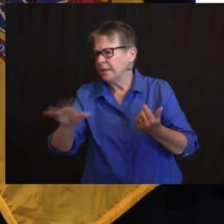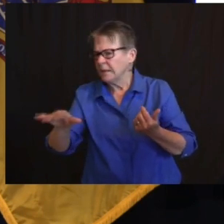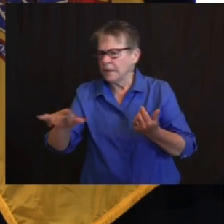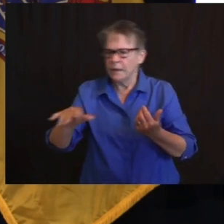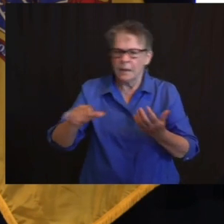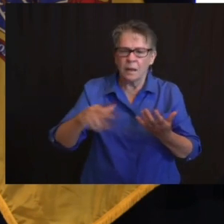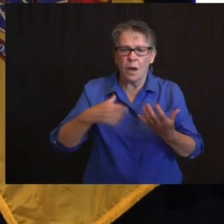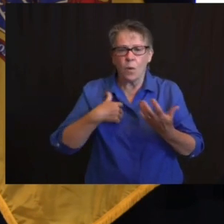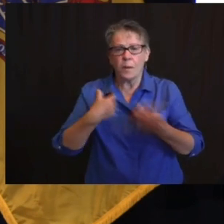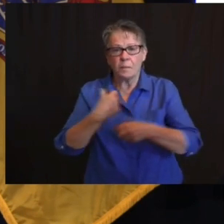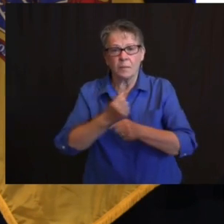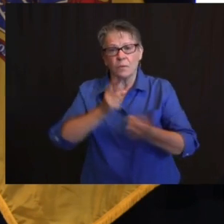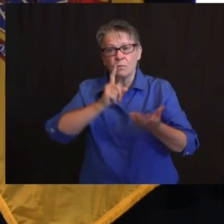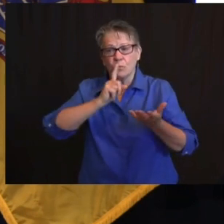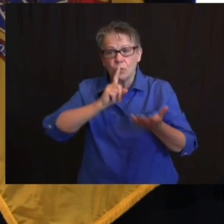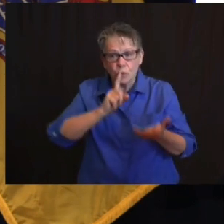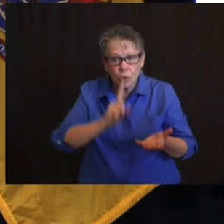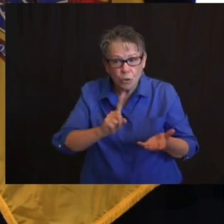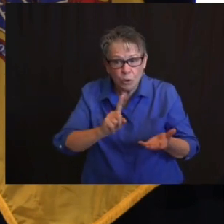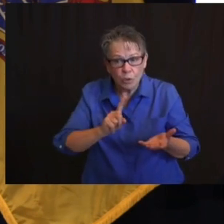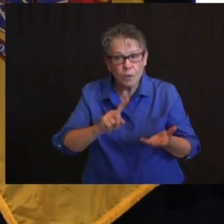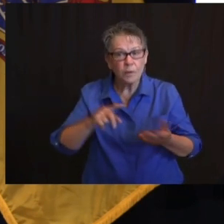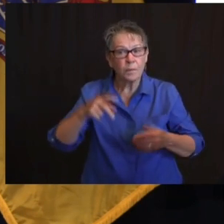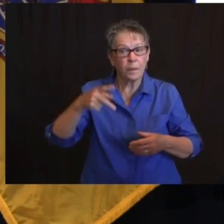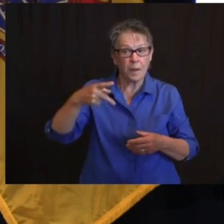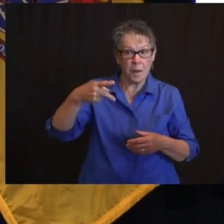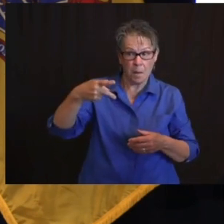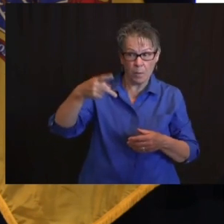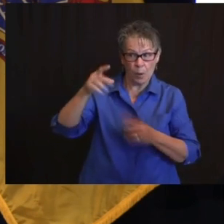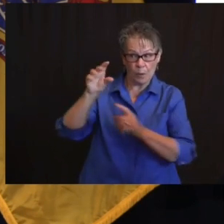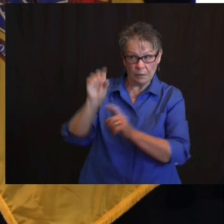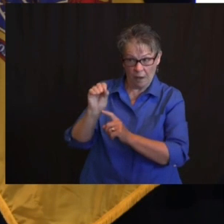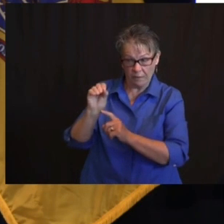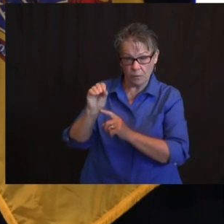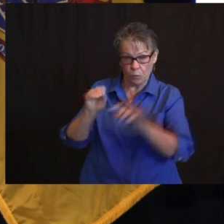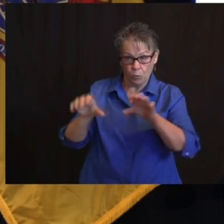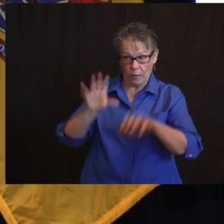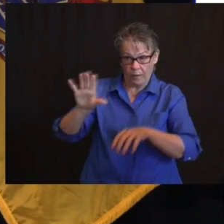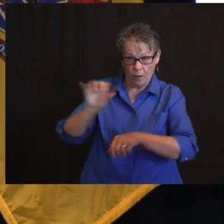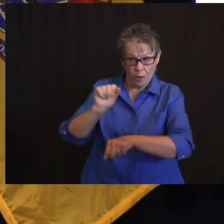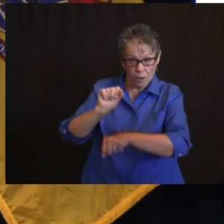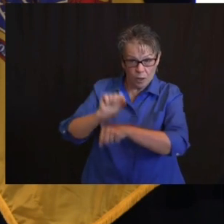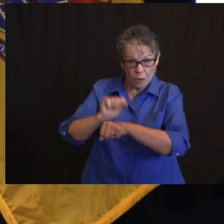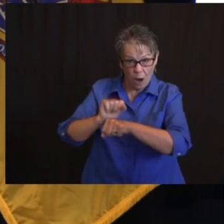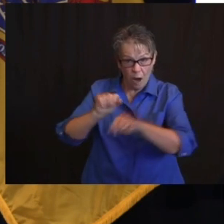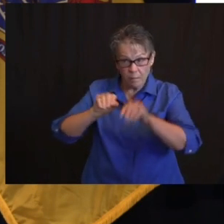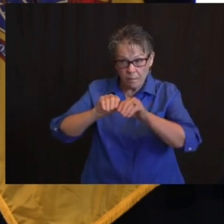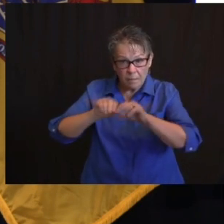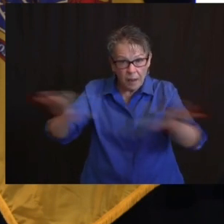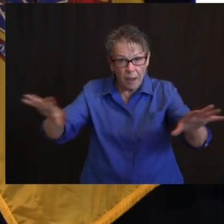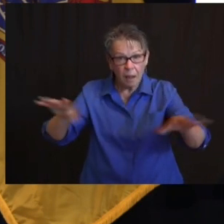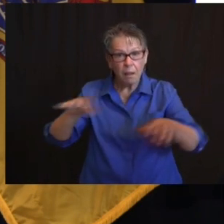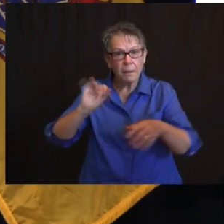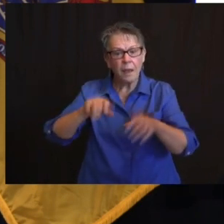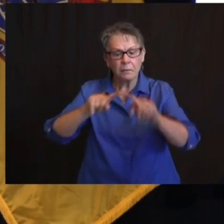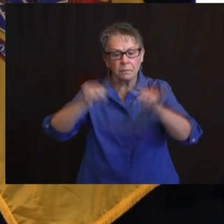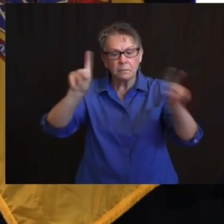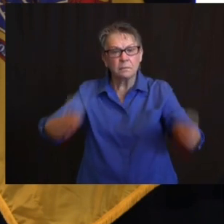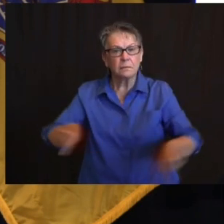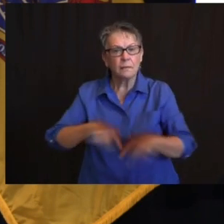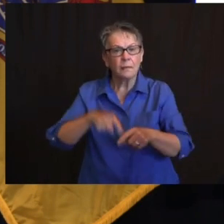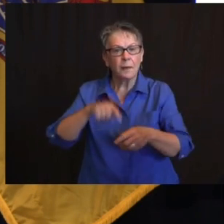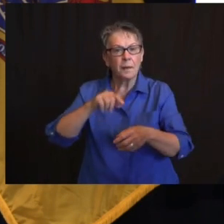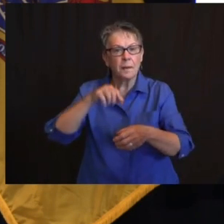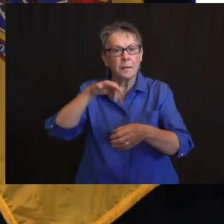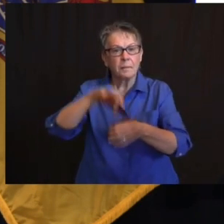their job. I've got a call, I think, scheduled with the Chief Operating Officer tomorrow of the U.S. Postal Service. I believe it's tomorrow.